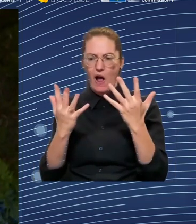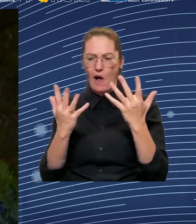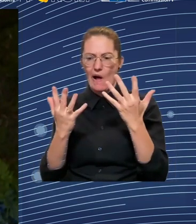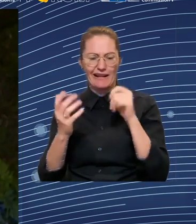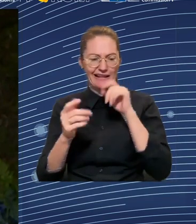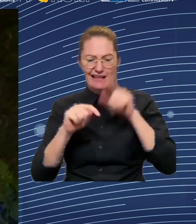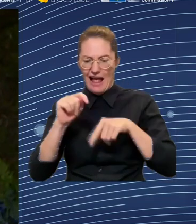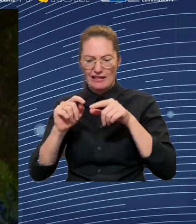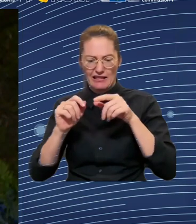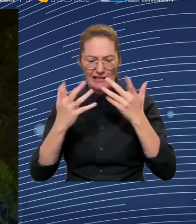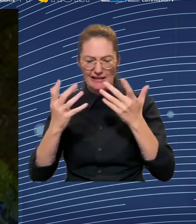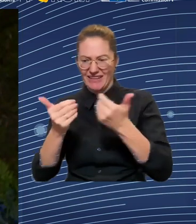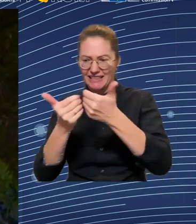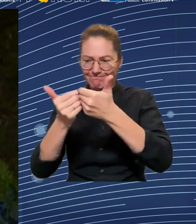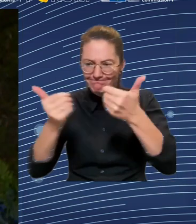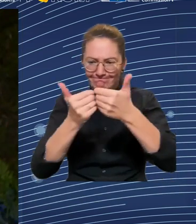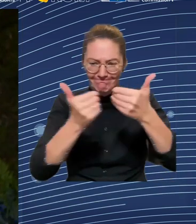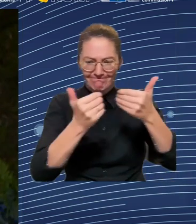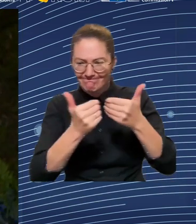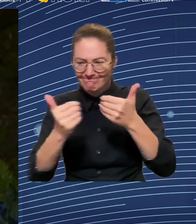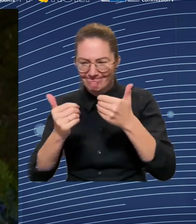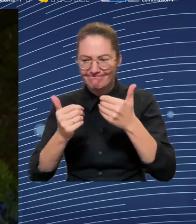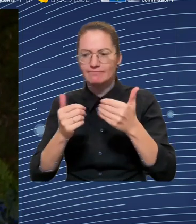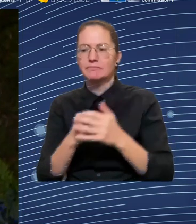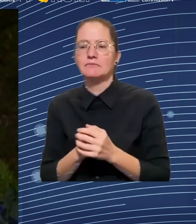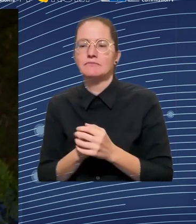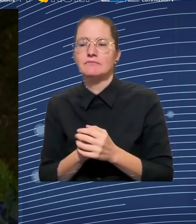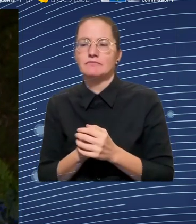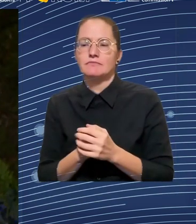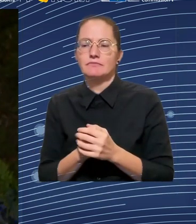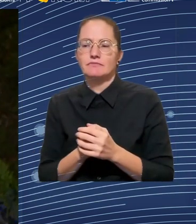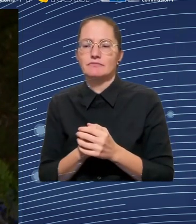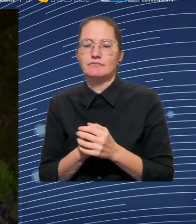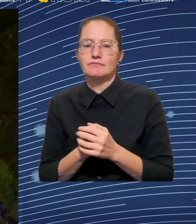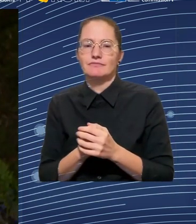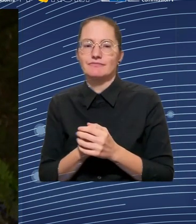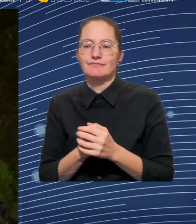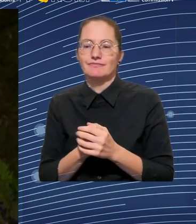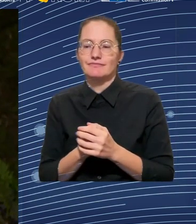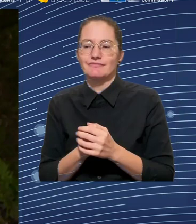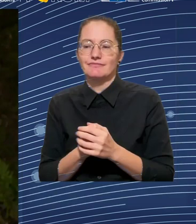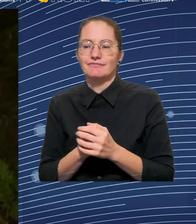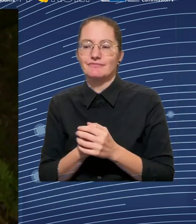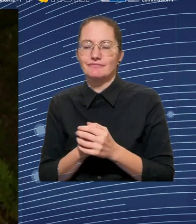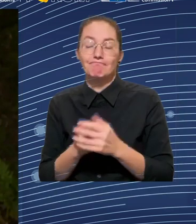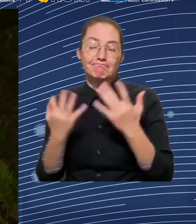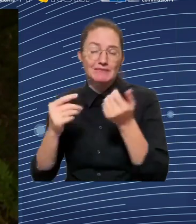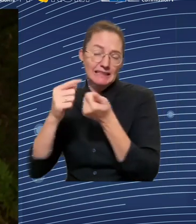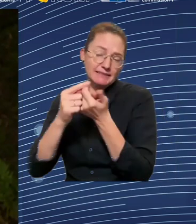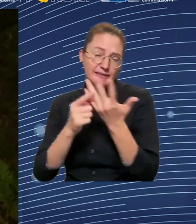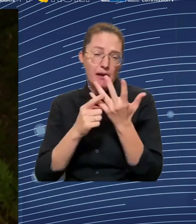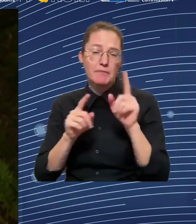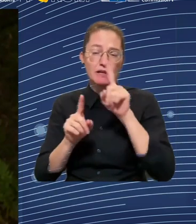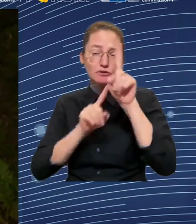at large sample survey for labor market analysis, you would typically have men or women, and then you can do